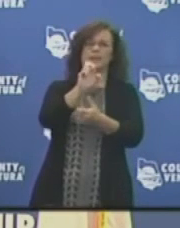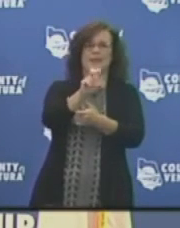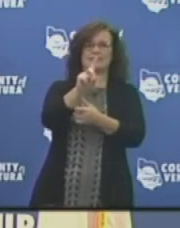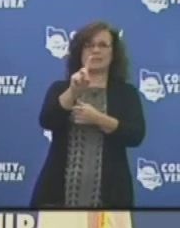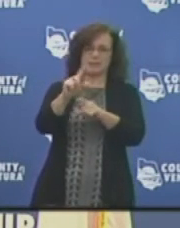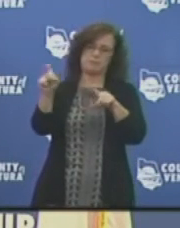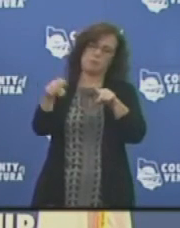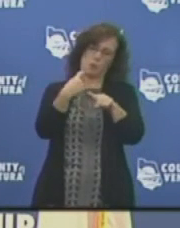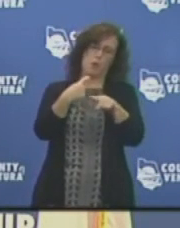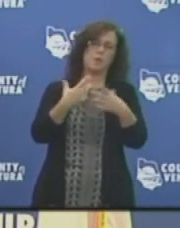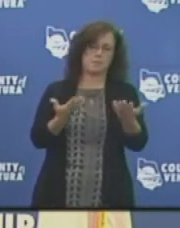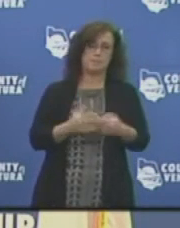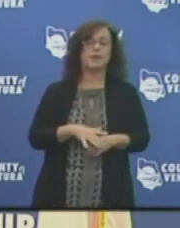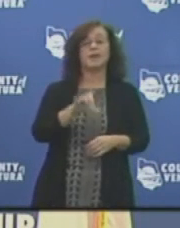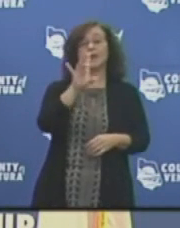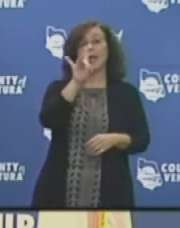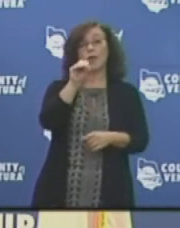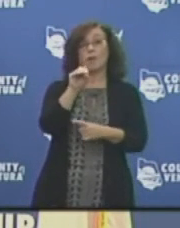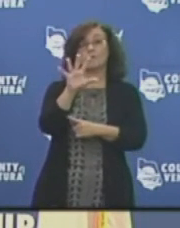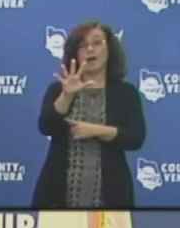is